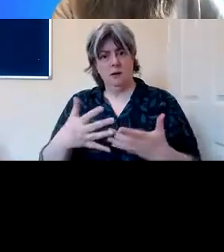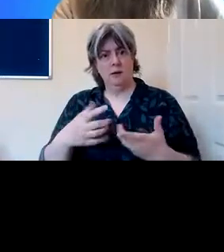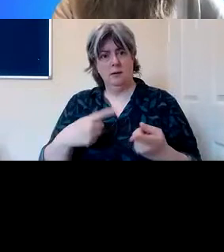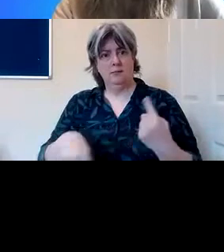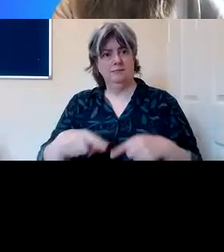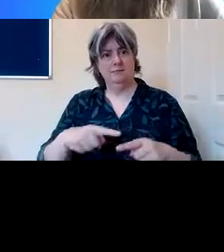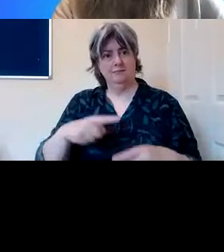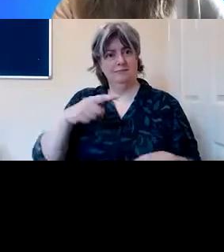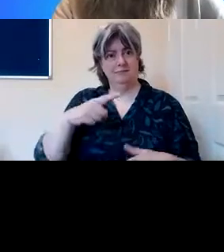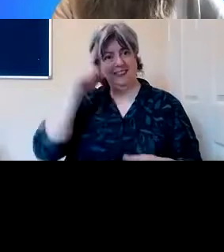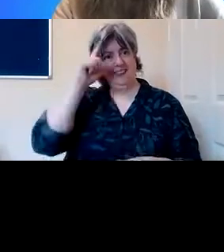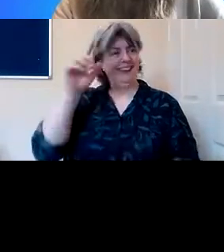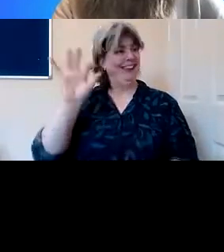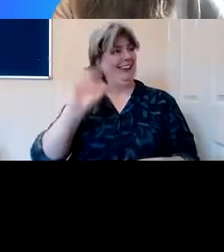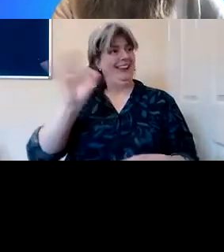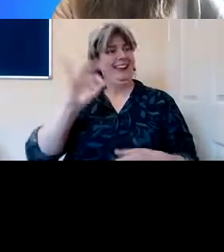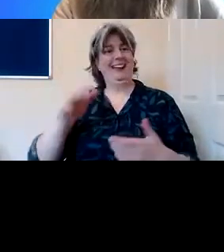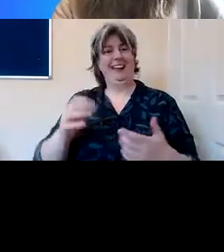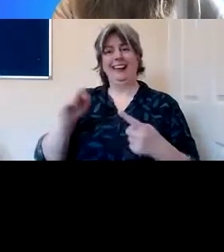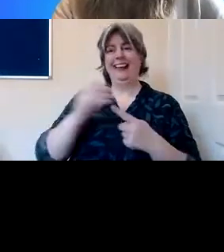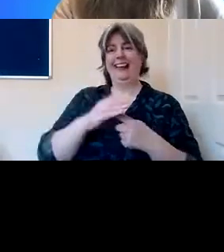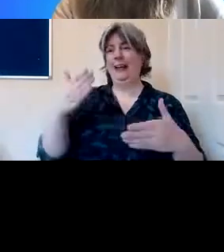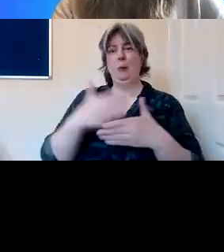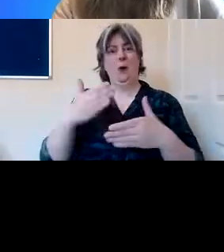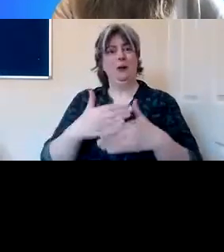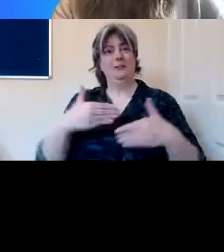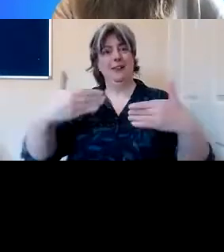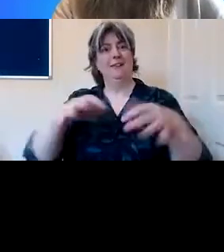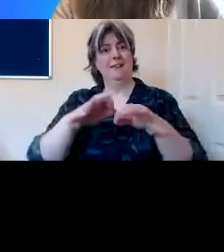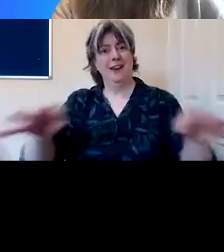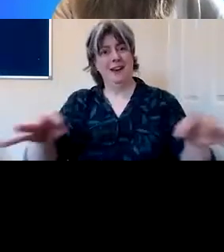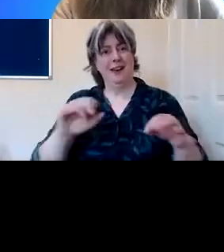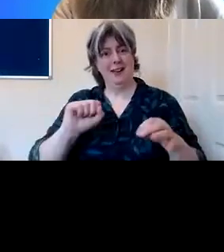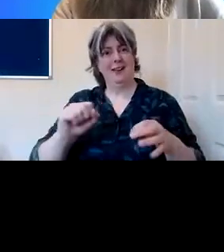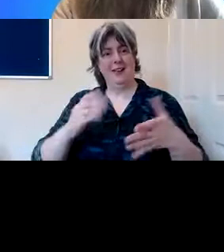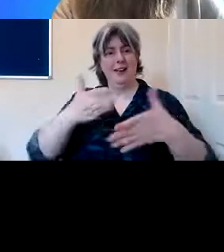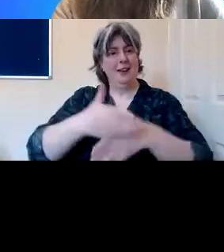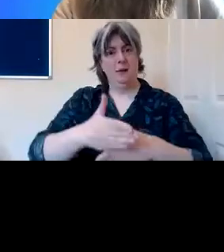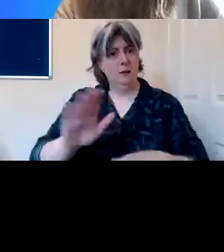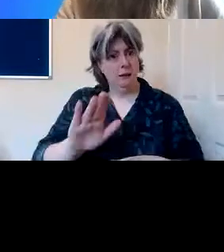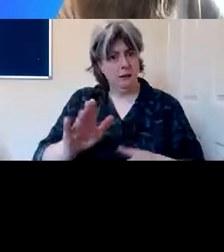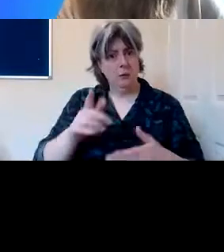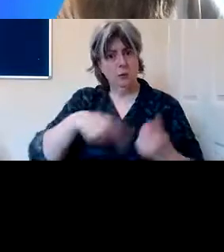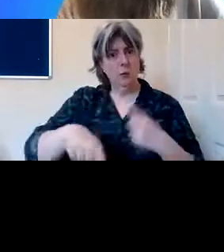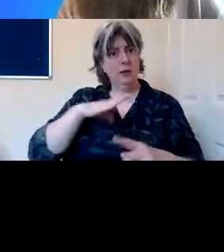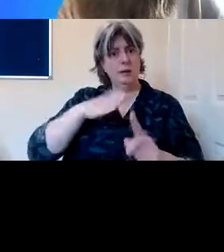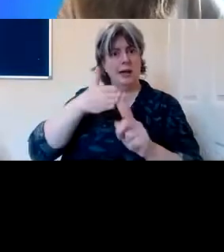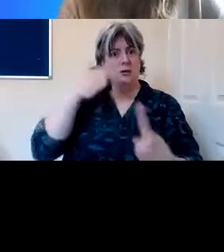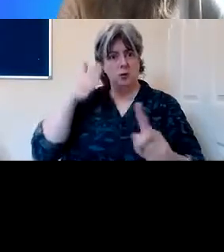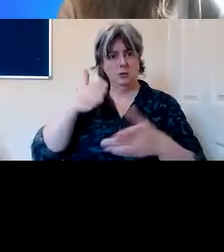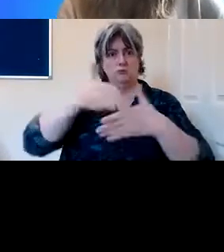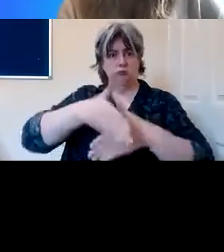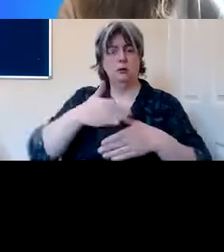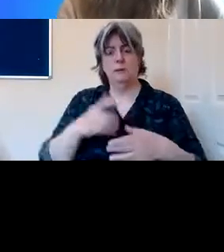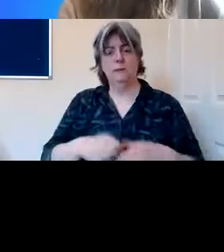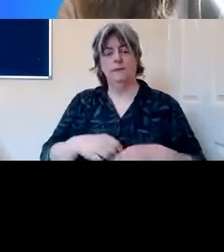And I just think, especially as we come to the end of a Senedd term, we need to acknowledge that, and also